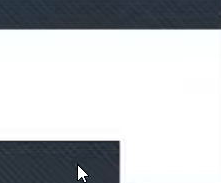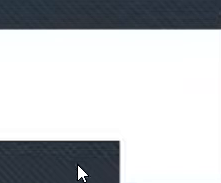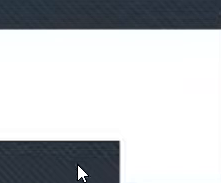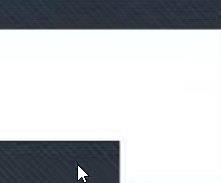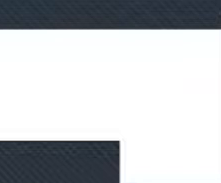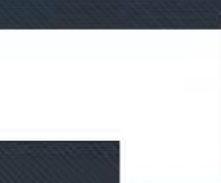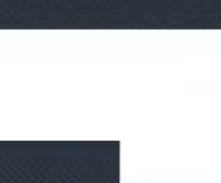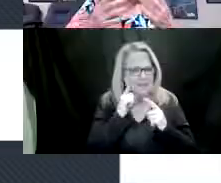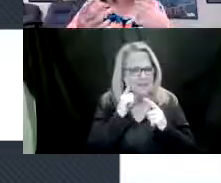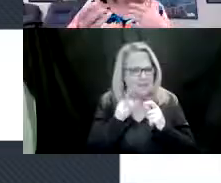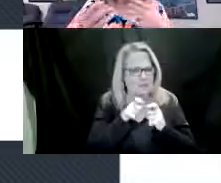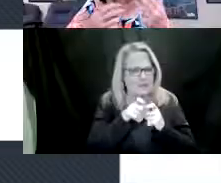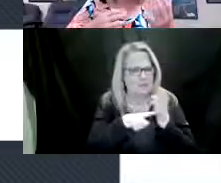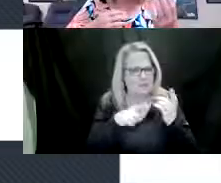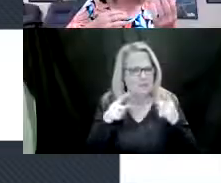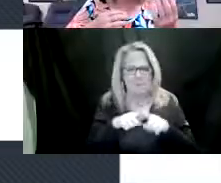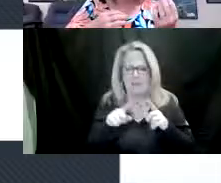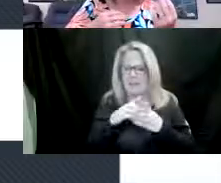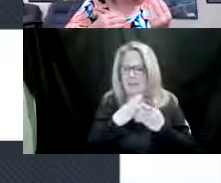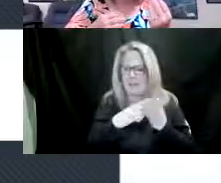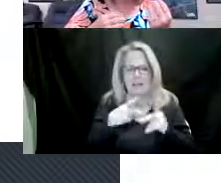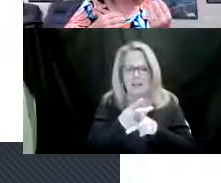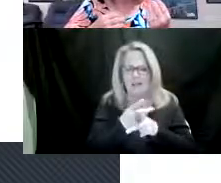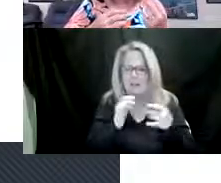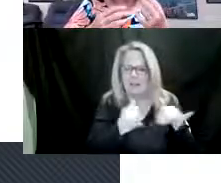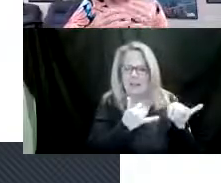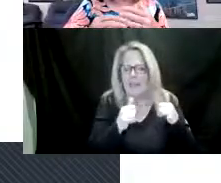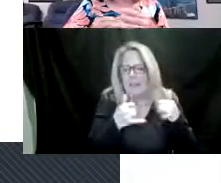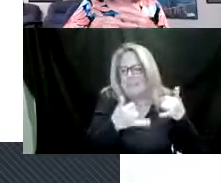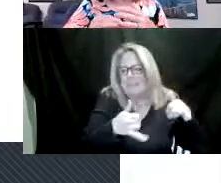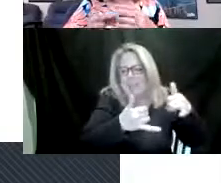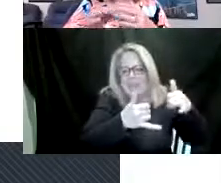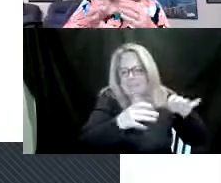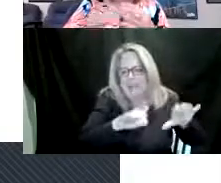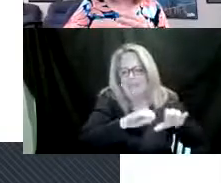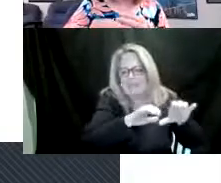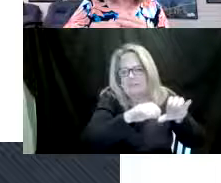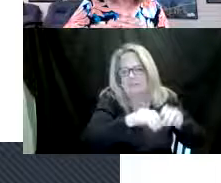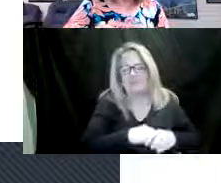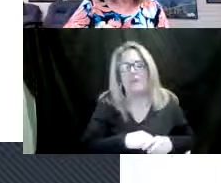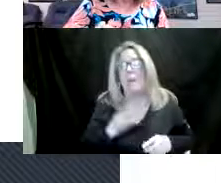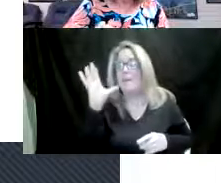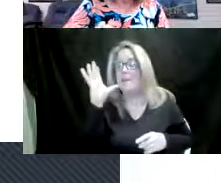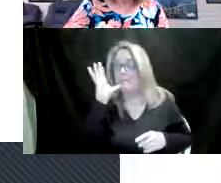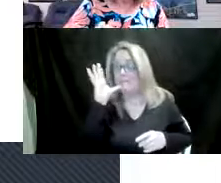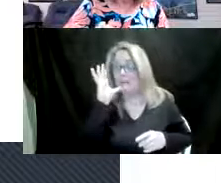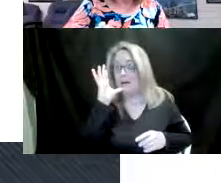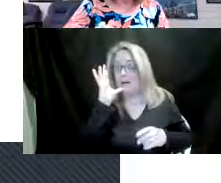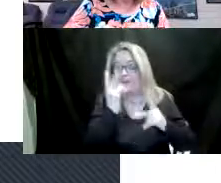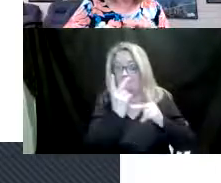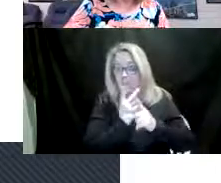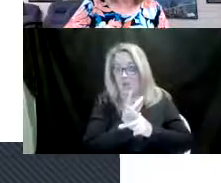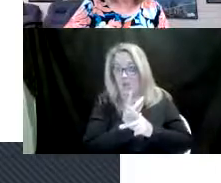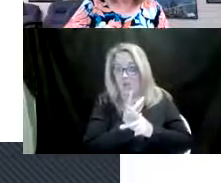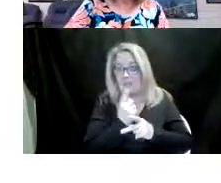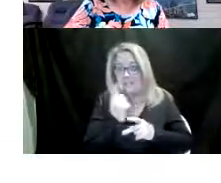remember exactly what they were doing, but it was some type of a play activity. And mom figured out something that